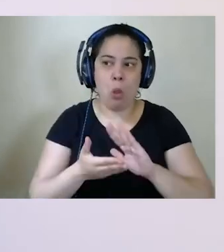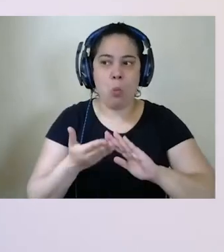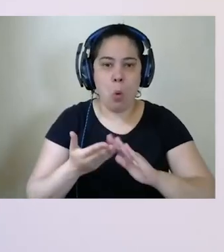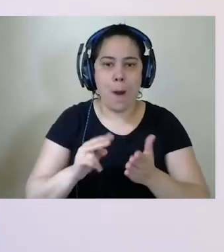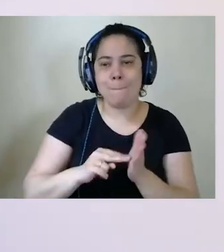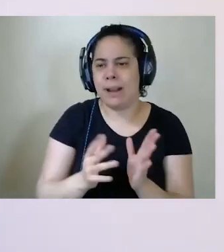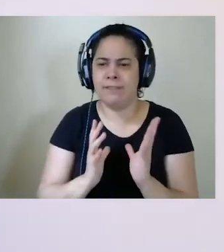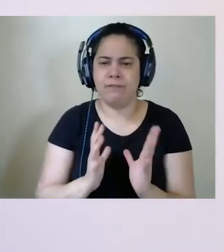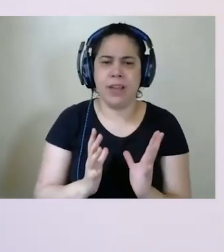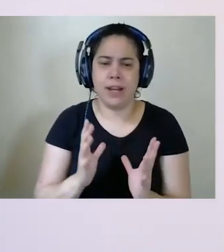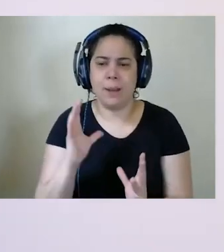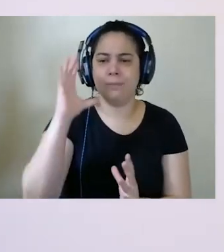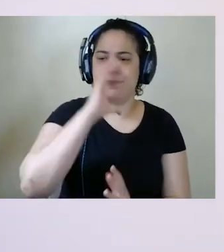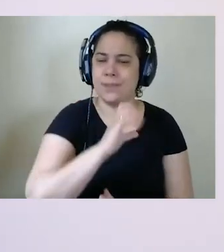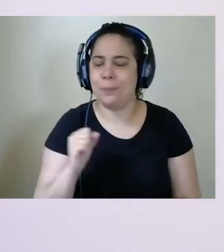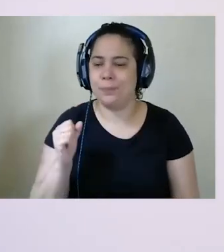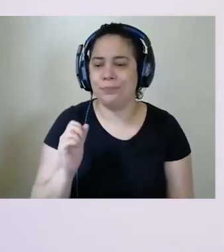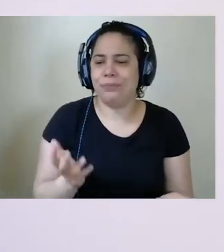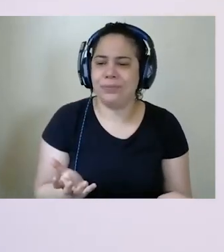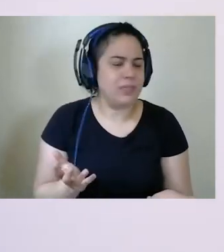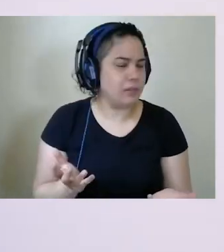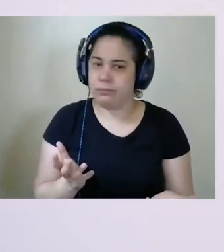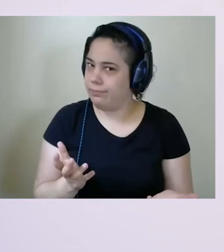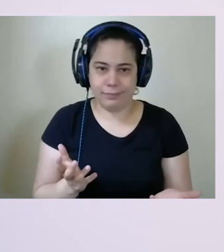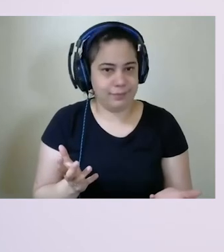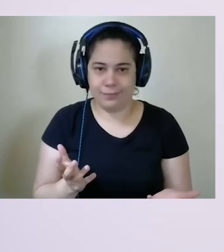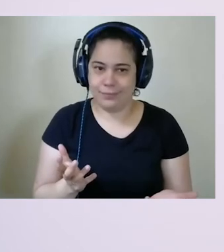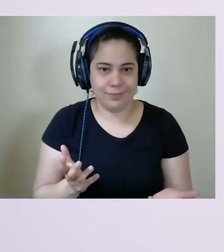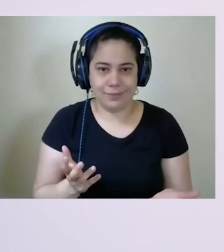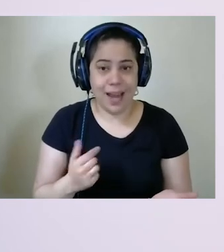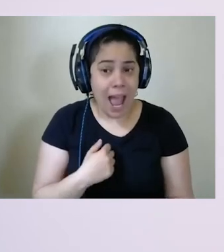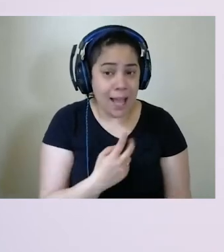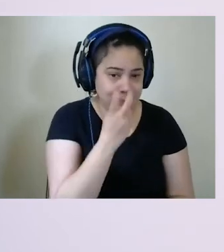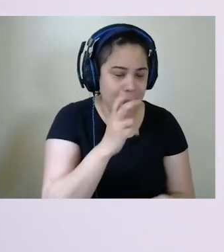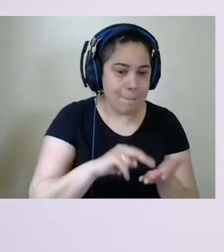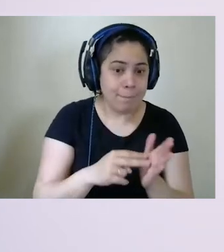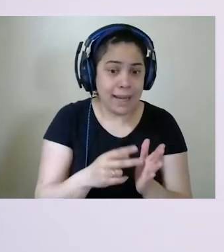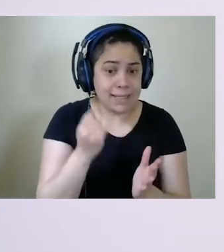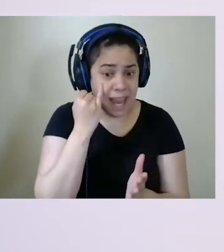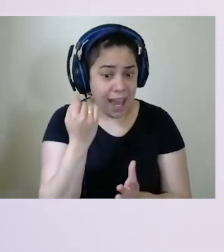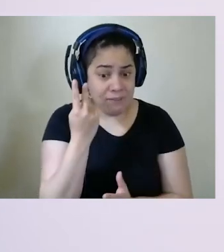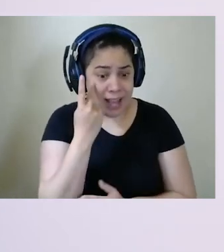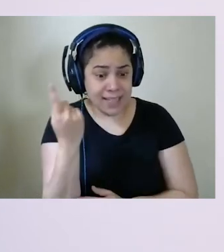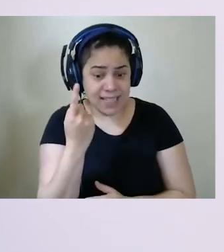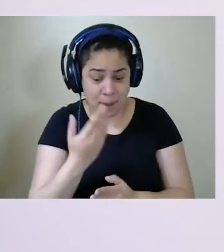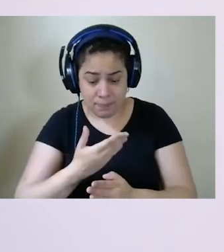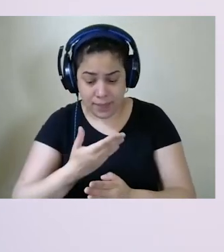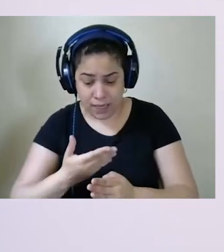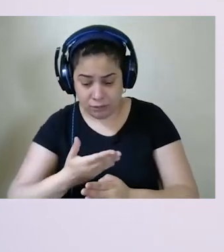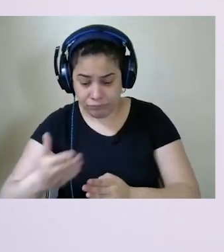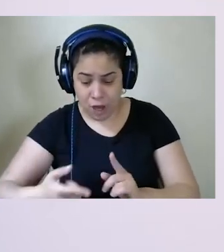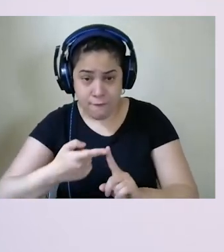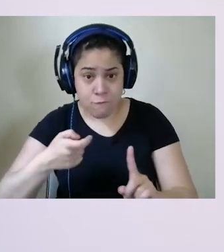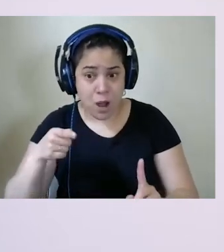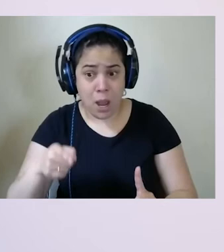There was no one there to induce a placebo effect. And one of the things that I realized was